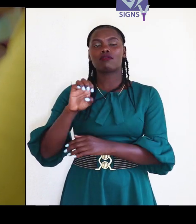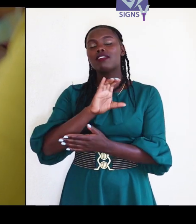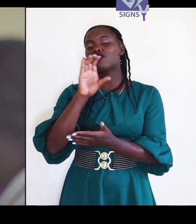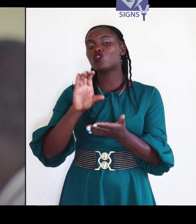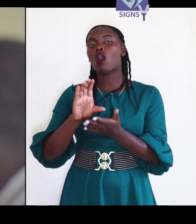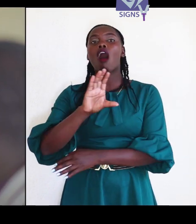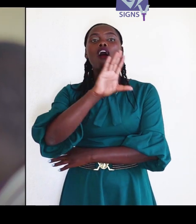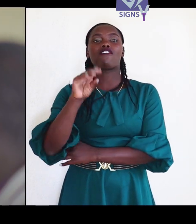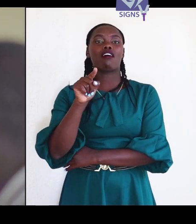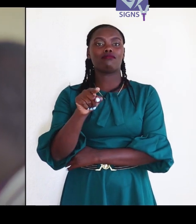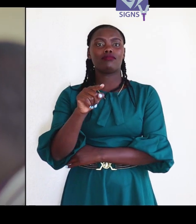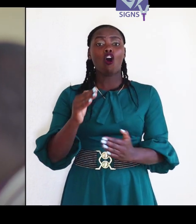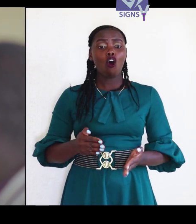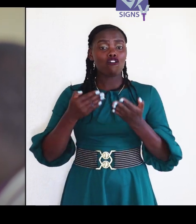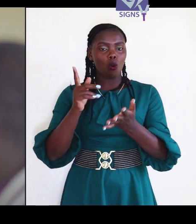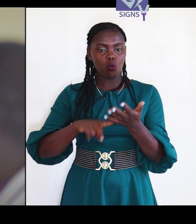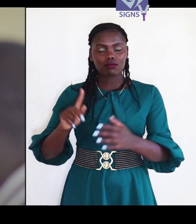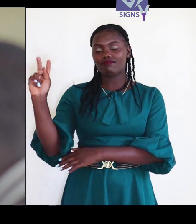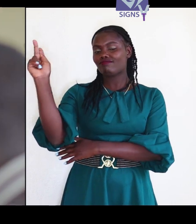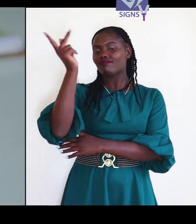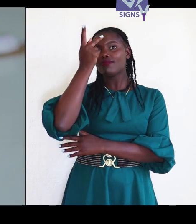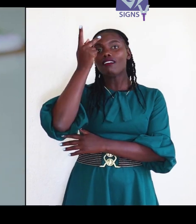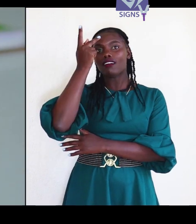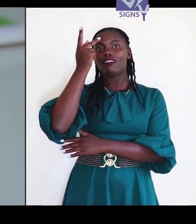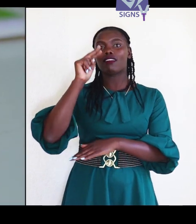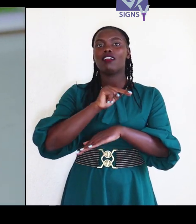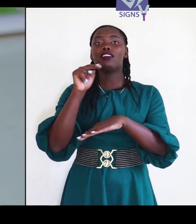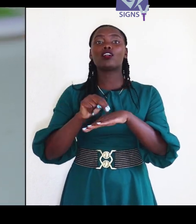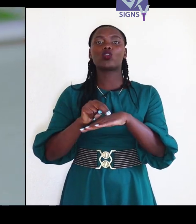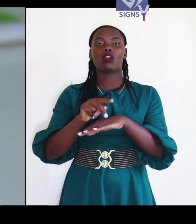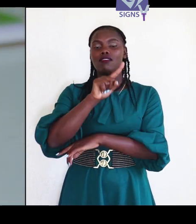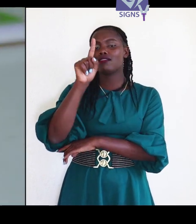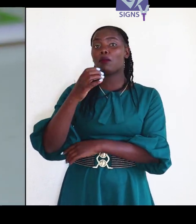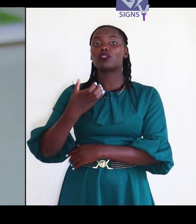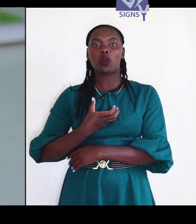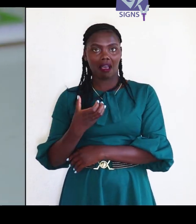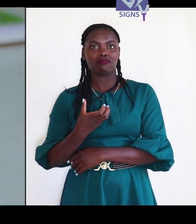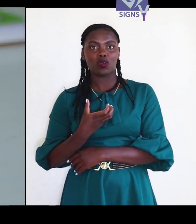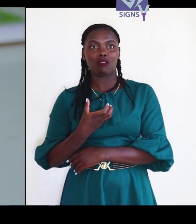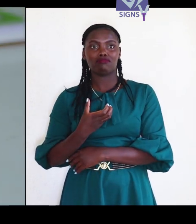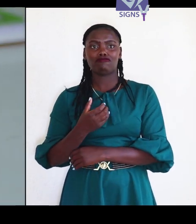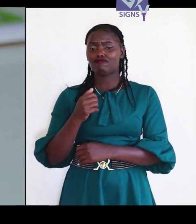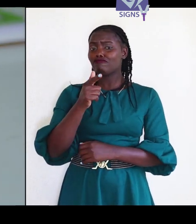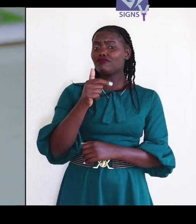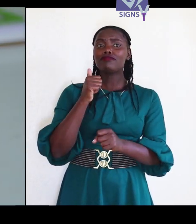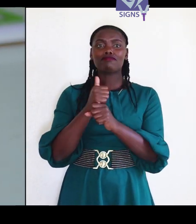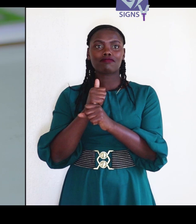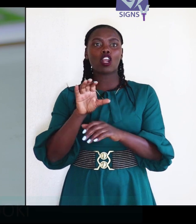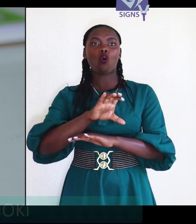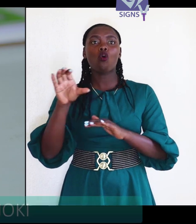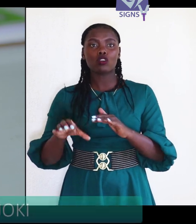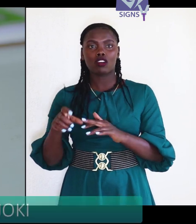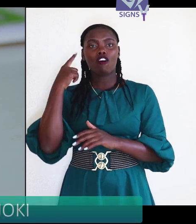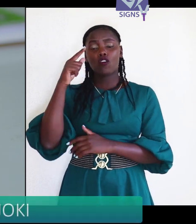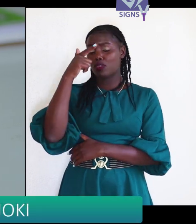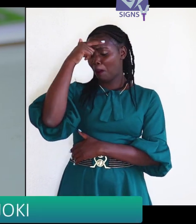Central Africa region. Notable among its achievements in rehabilitation are